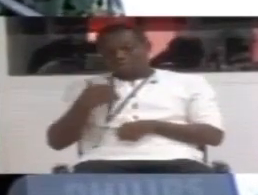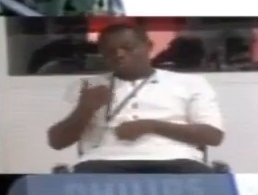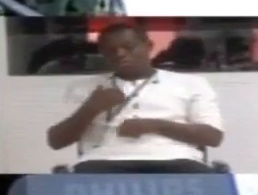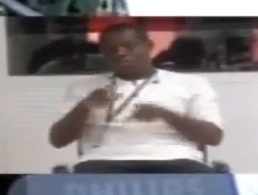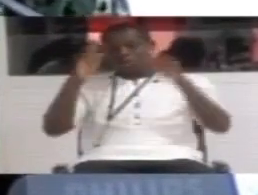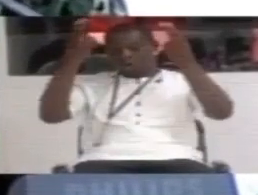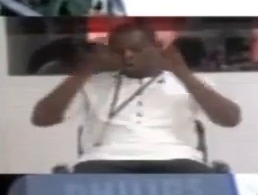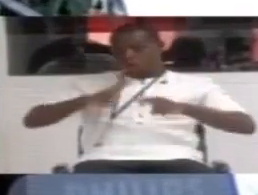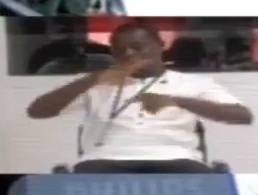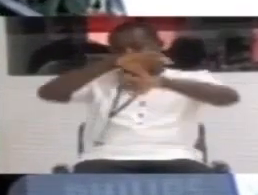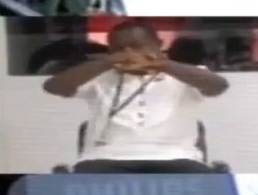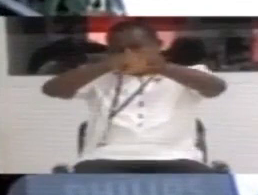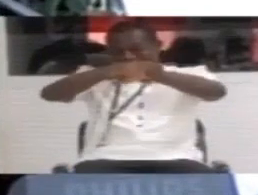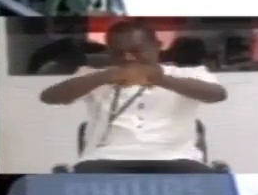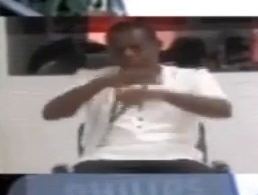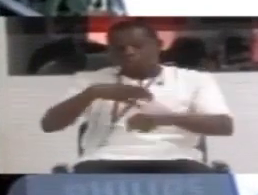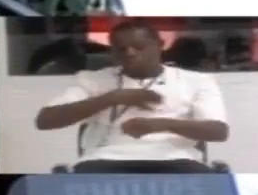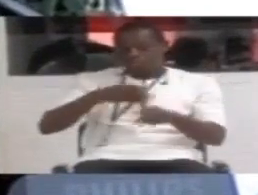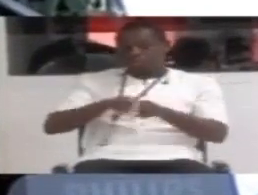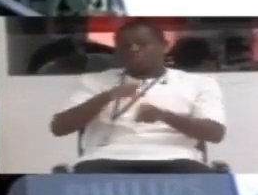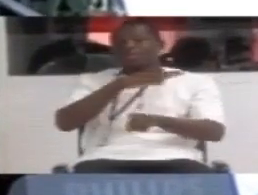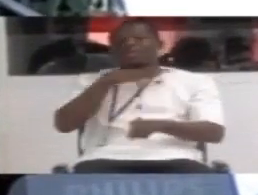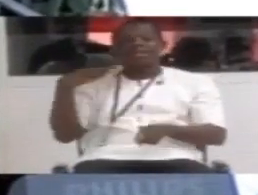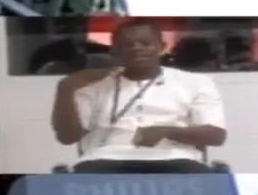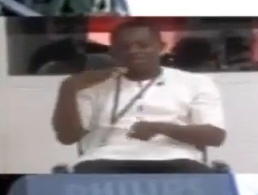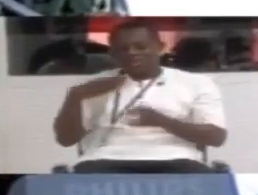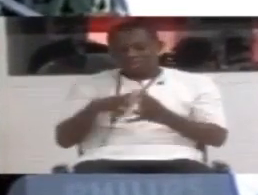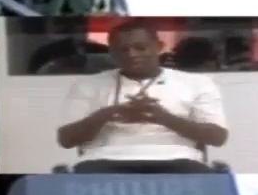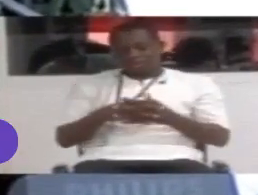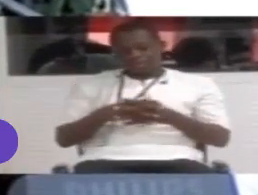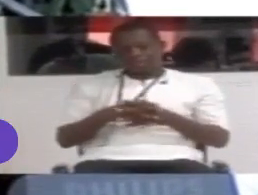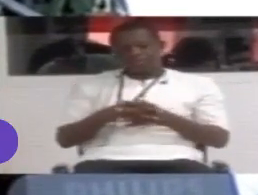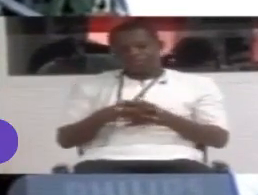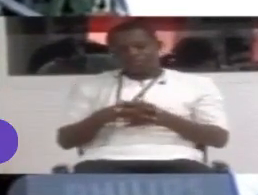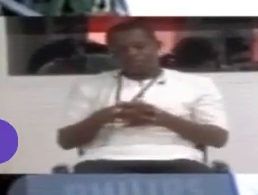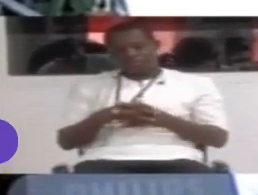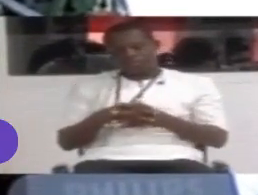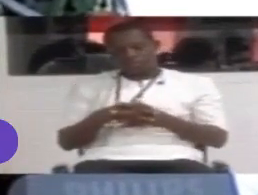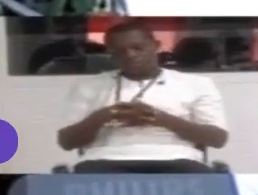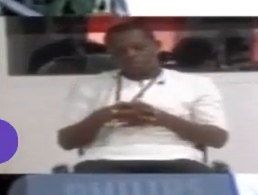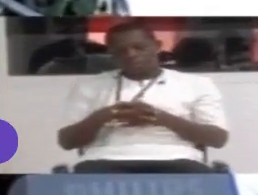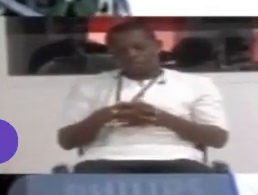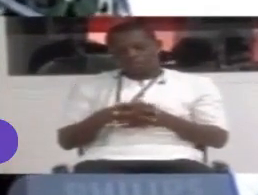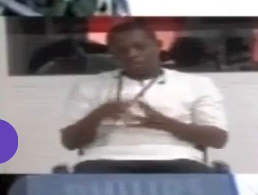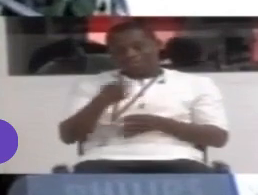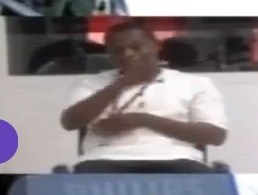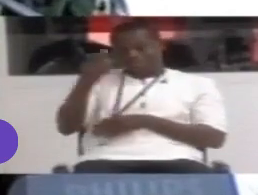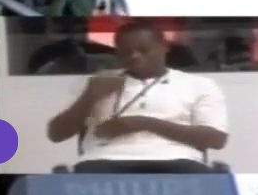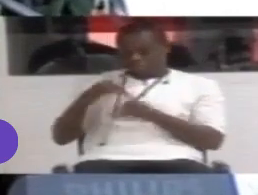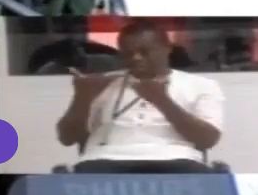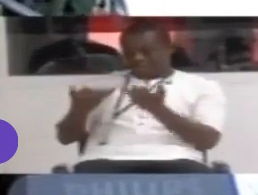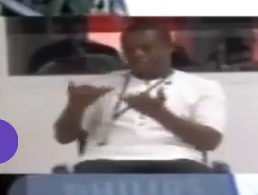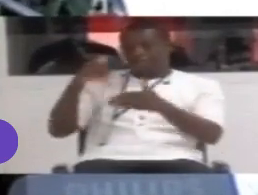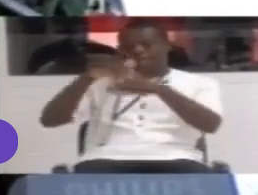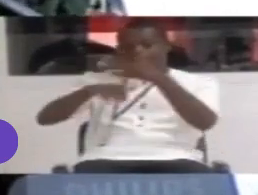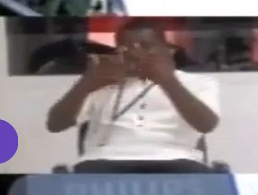dañ leen wara rey. He said that there are people that have been convicted and they had to be killed. Ñoñu ñu ngi mile tu ñoñu lañu